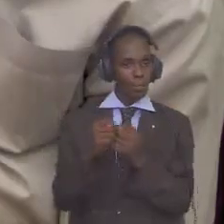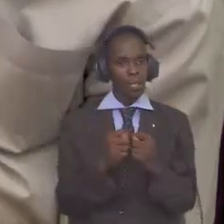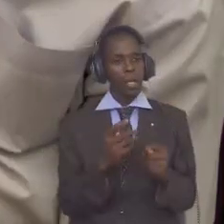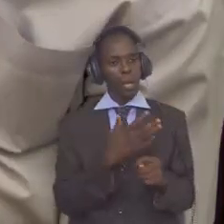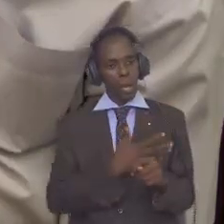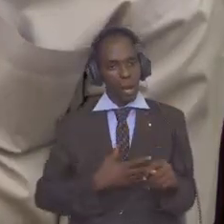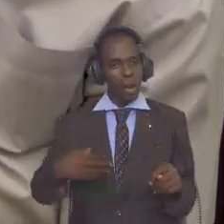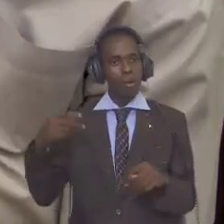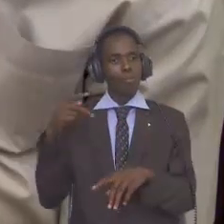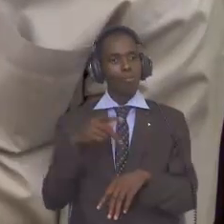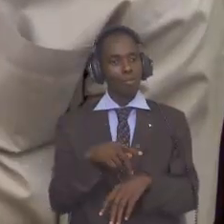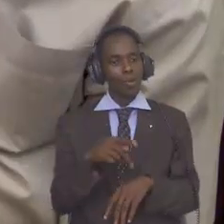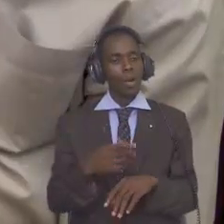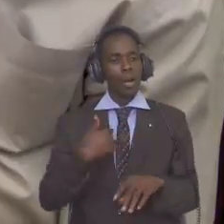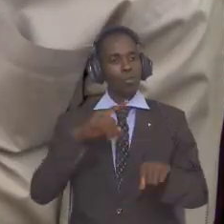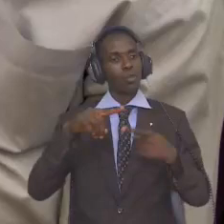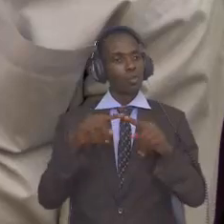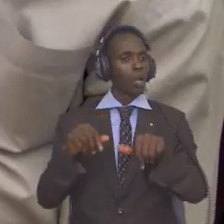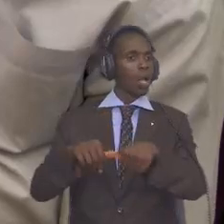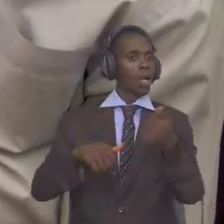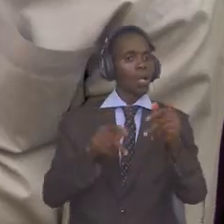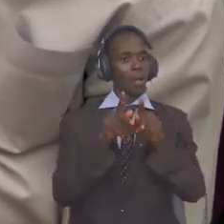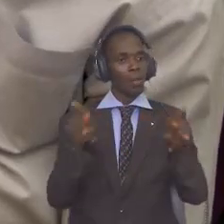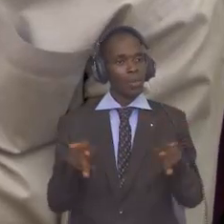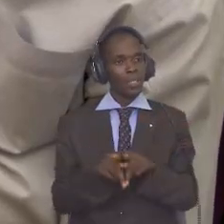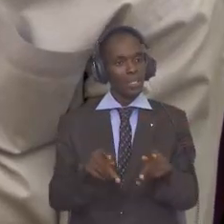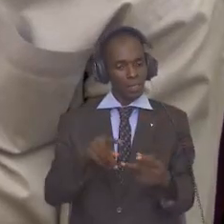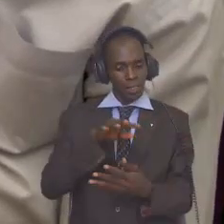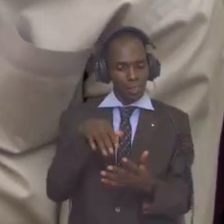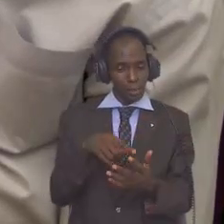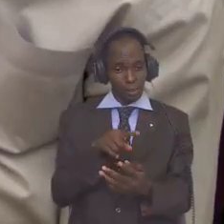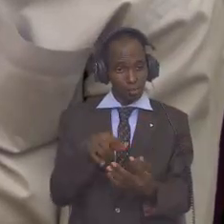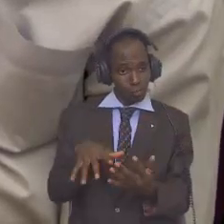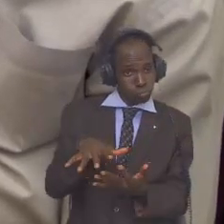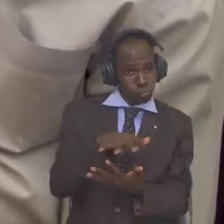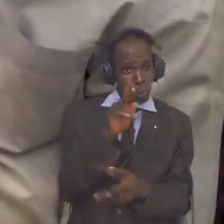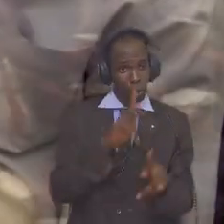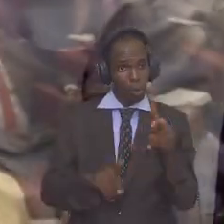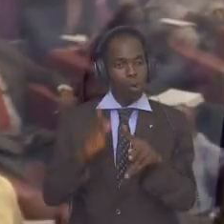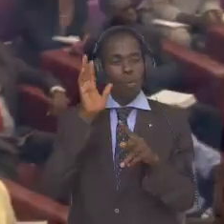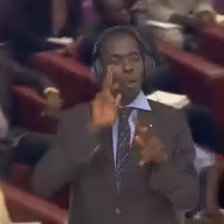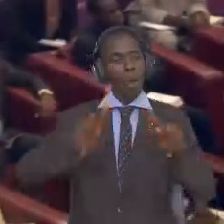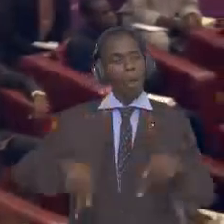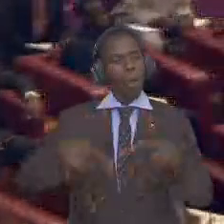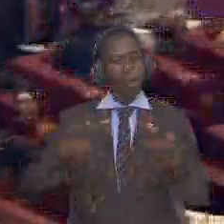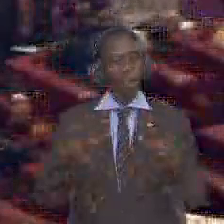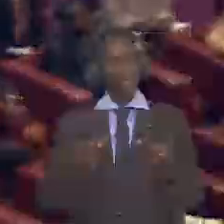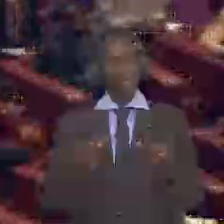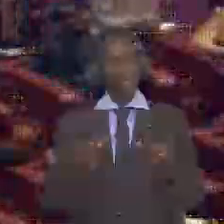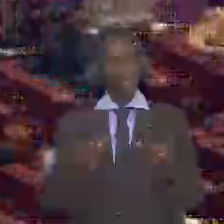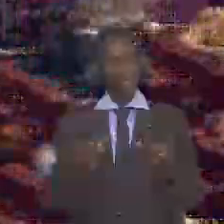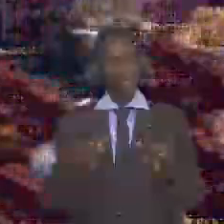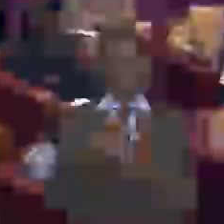place, these people, Aquila and Priscilla, will provide their house as